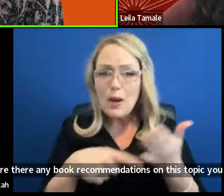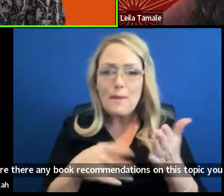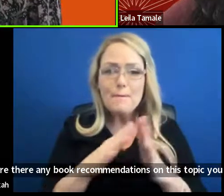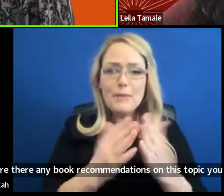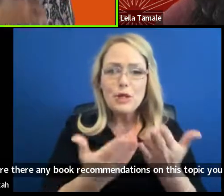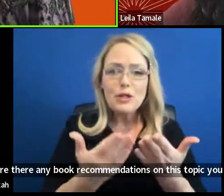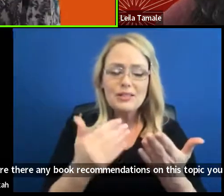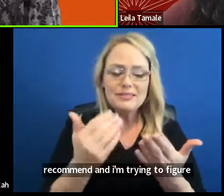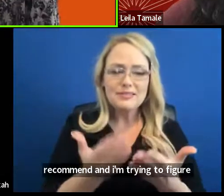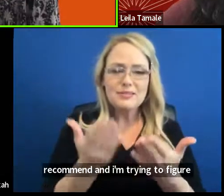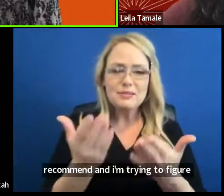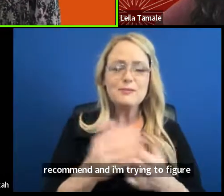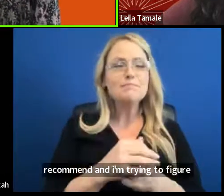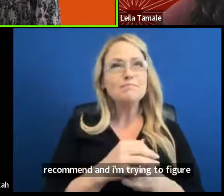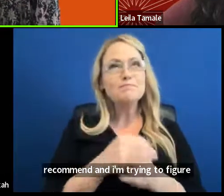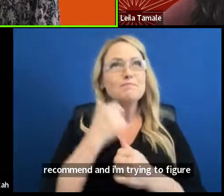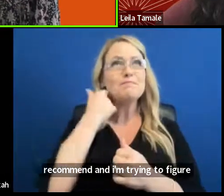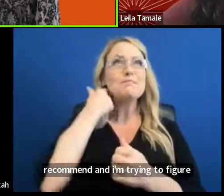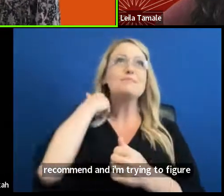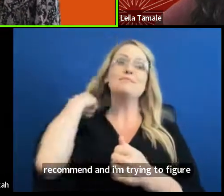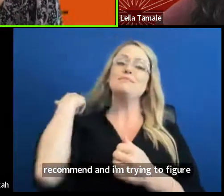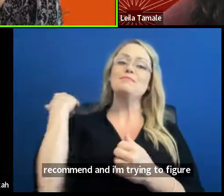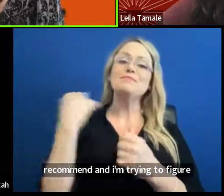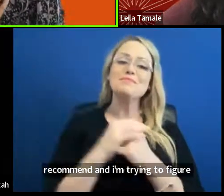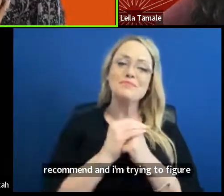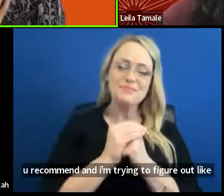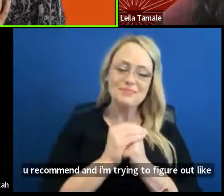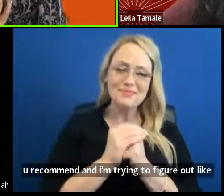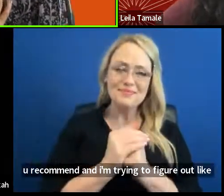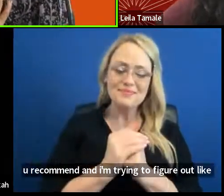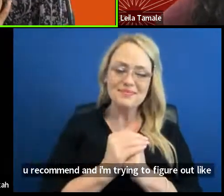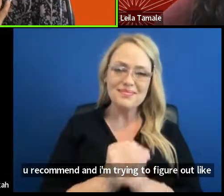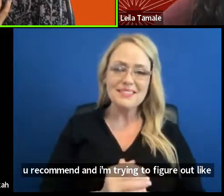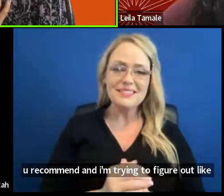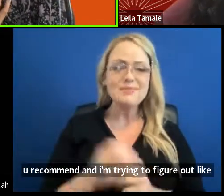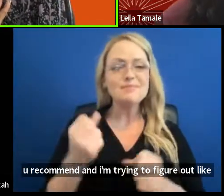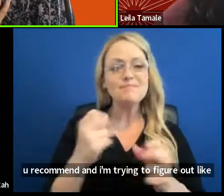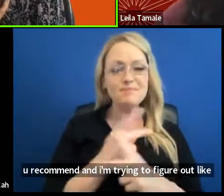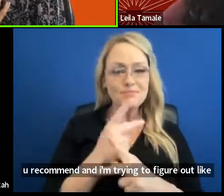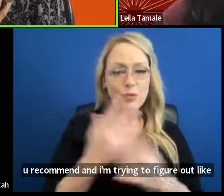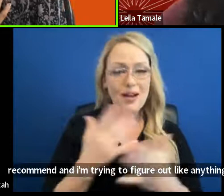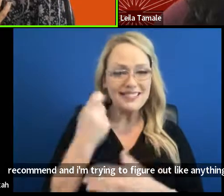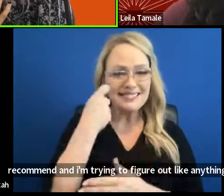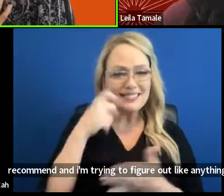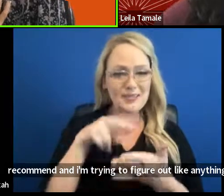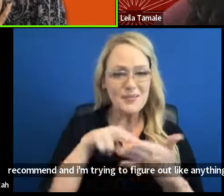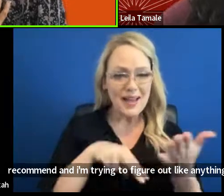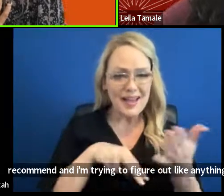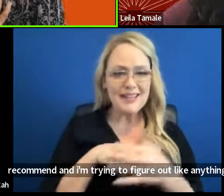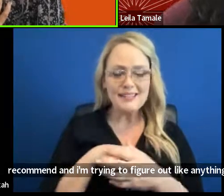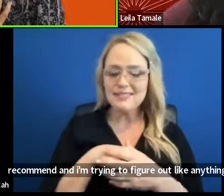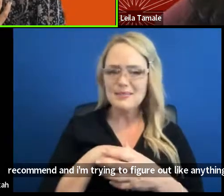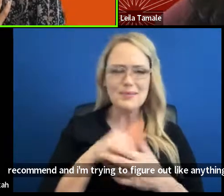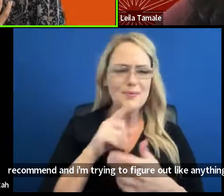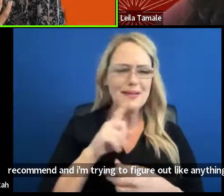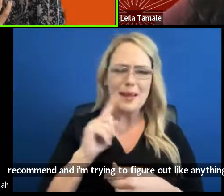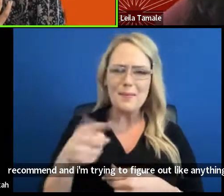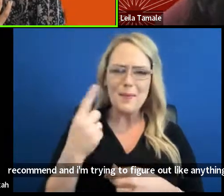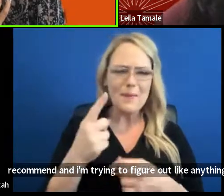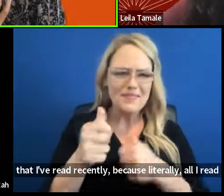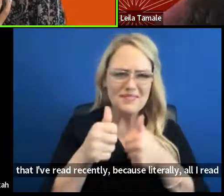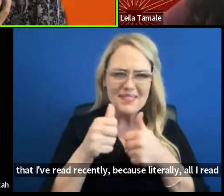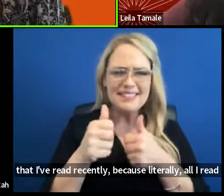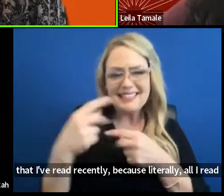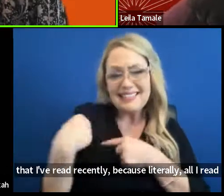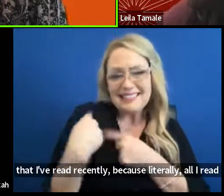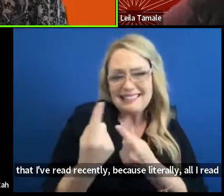figure out like anything that I've read recently, because literally all I read now is like policy documents. You